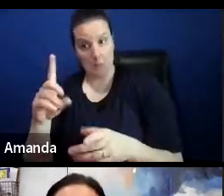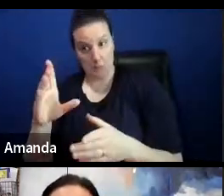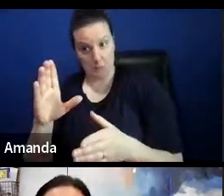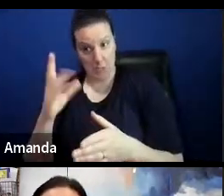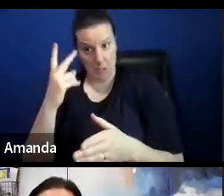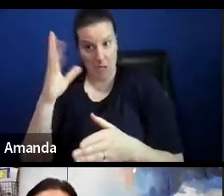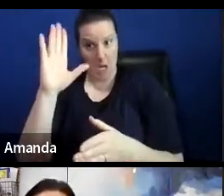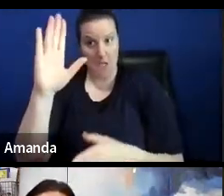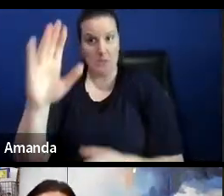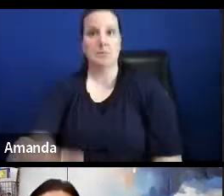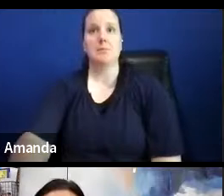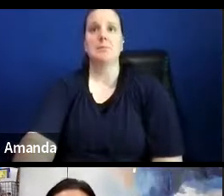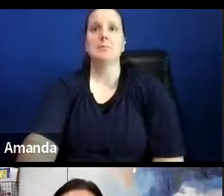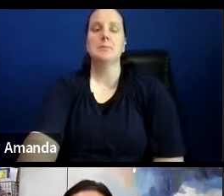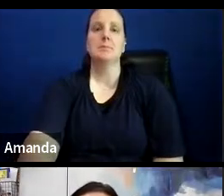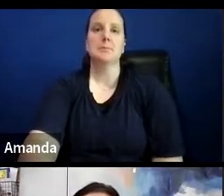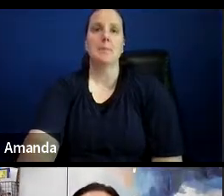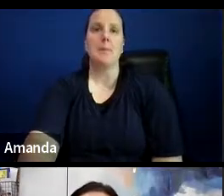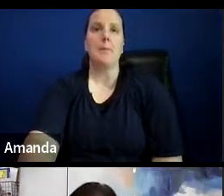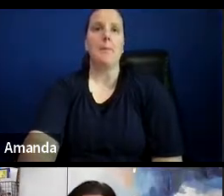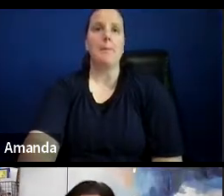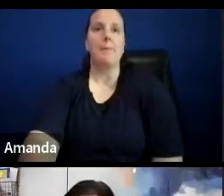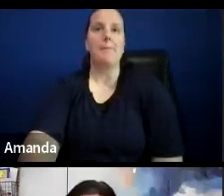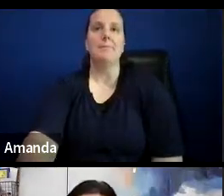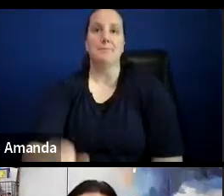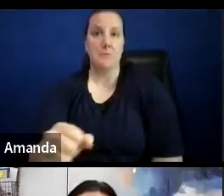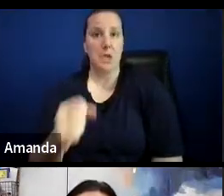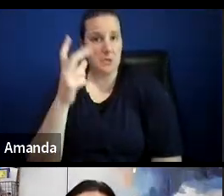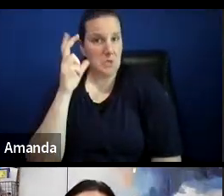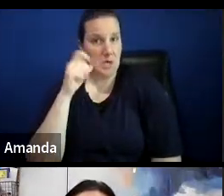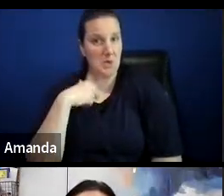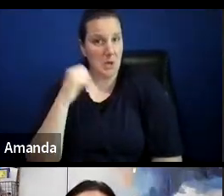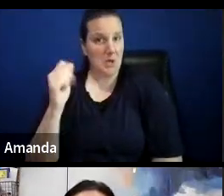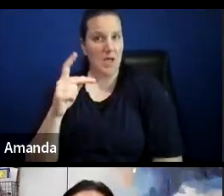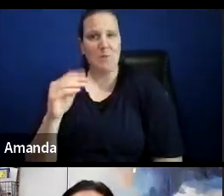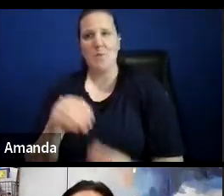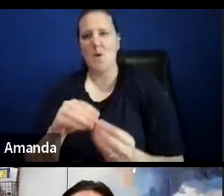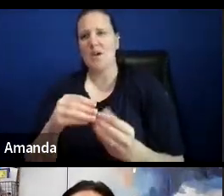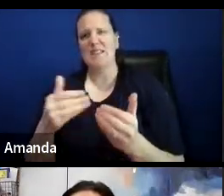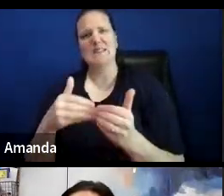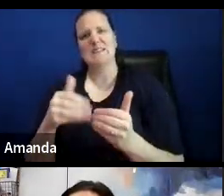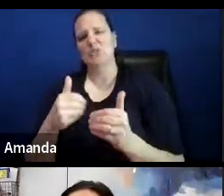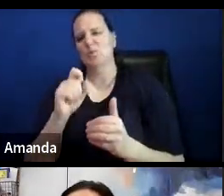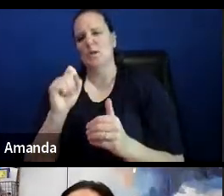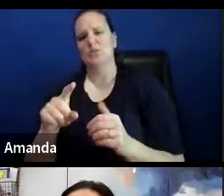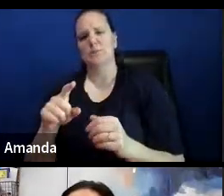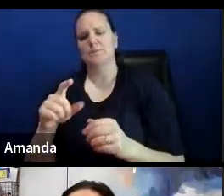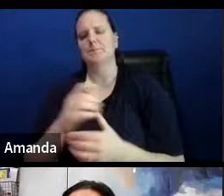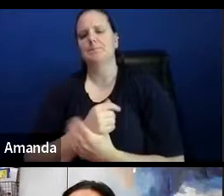hand. Yes, can you hear me okay now? I have a much easier question.